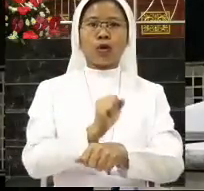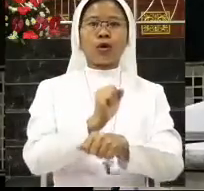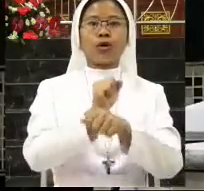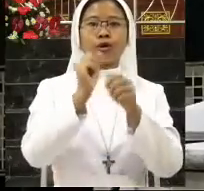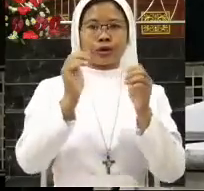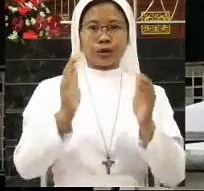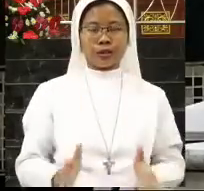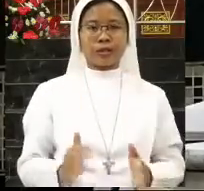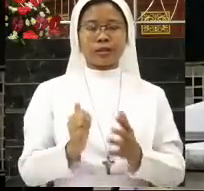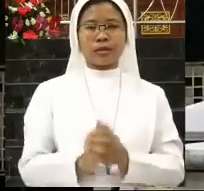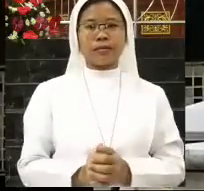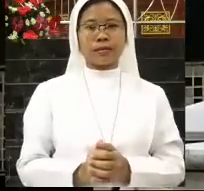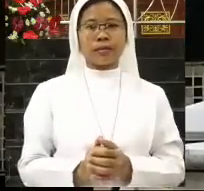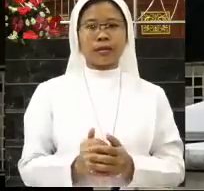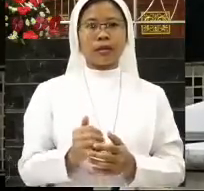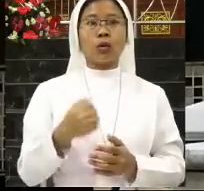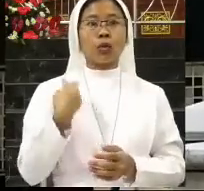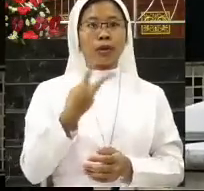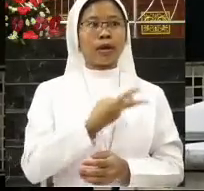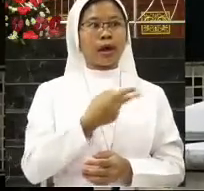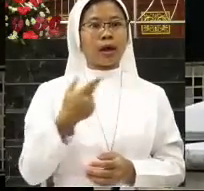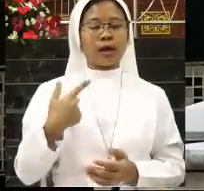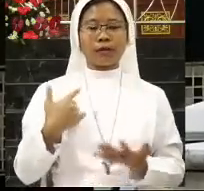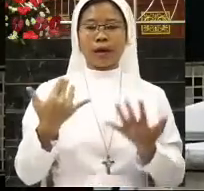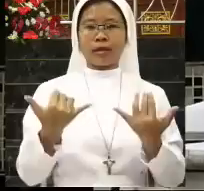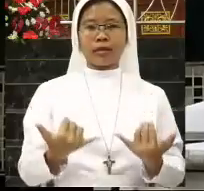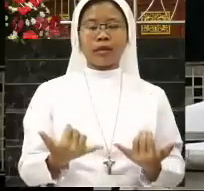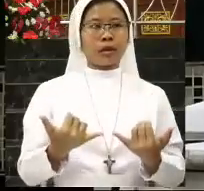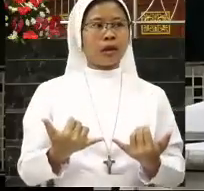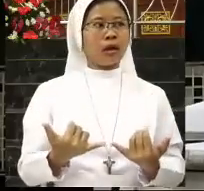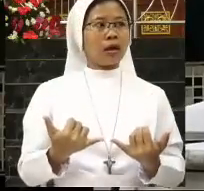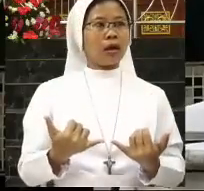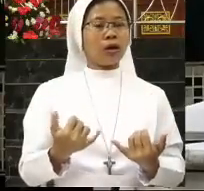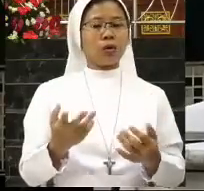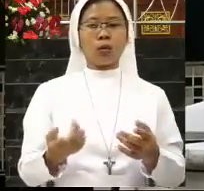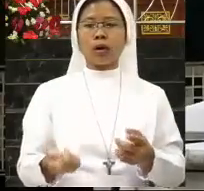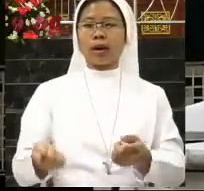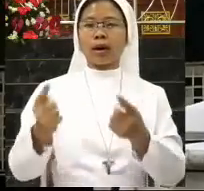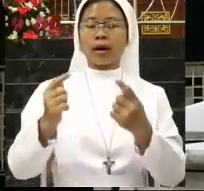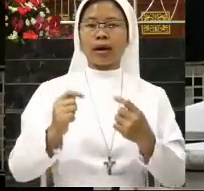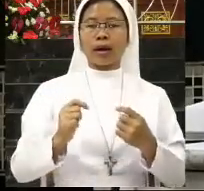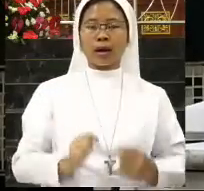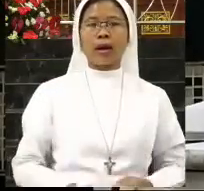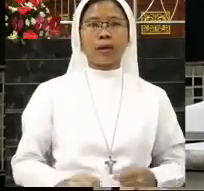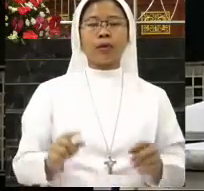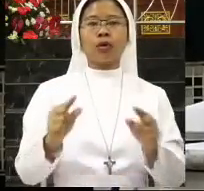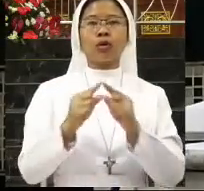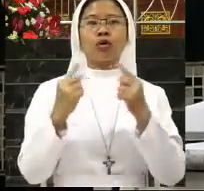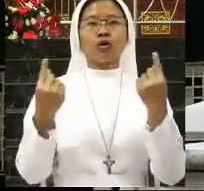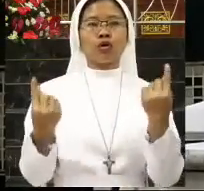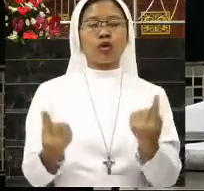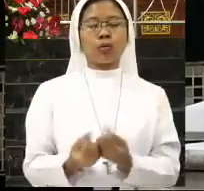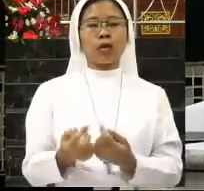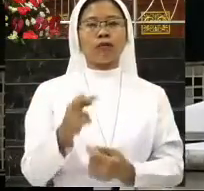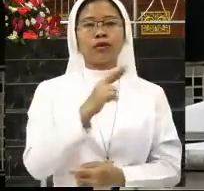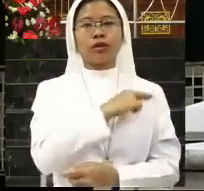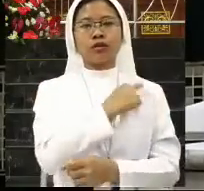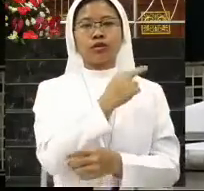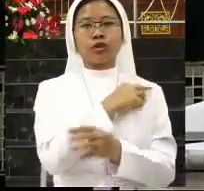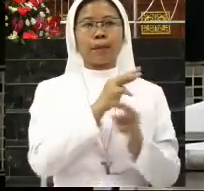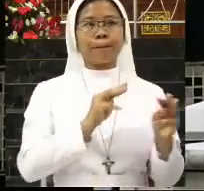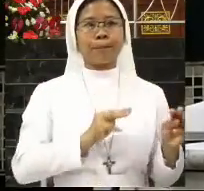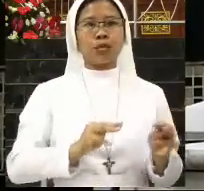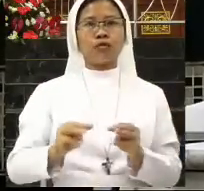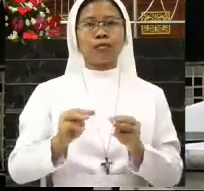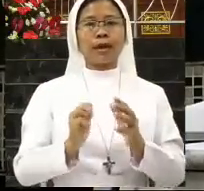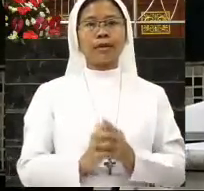In attendance, we have the Office for Religious Movements and Organizations,